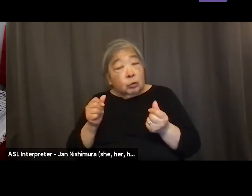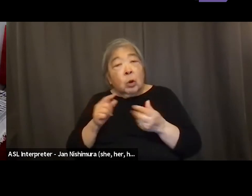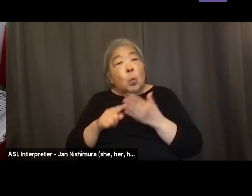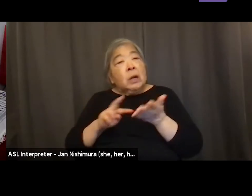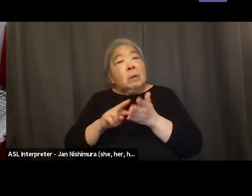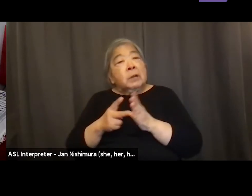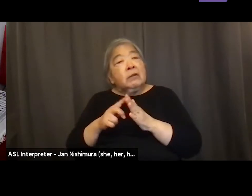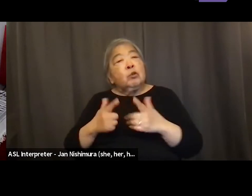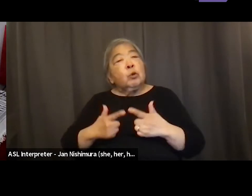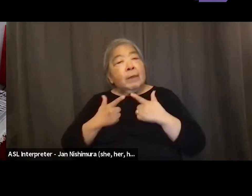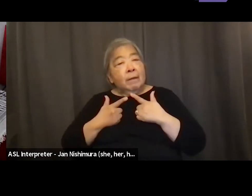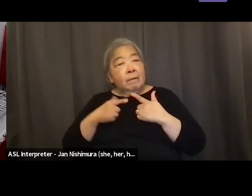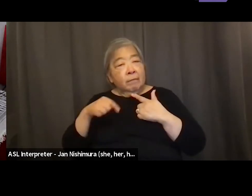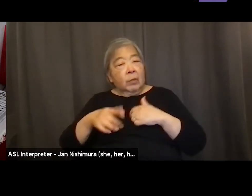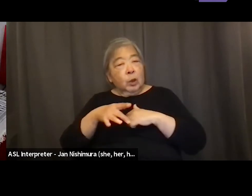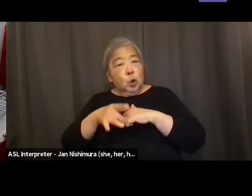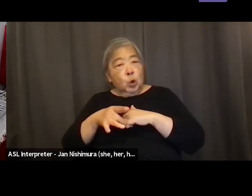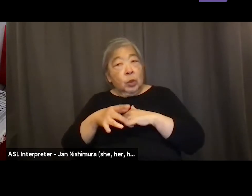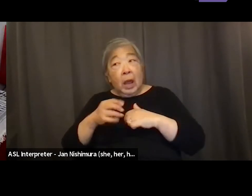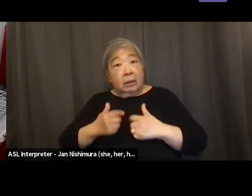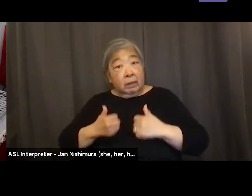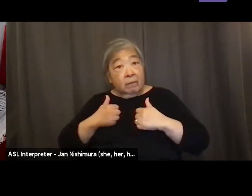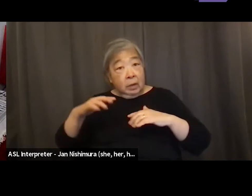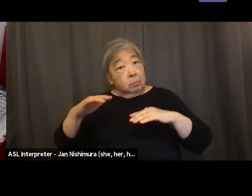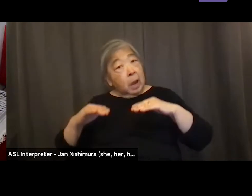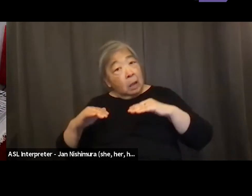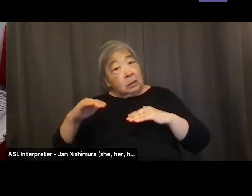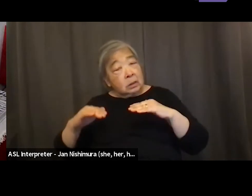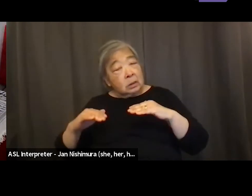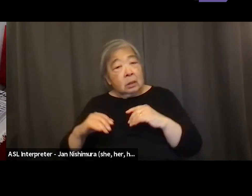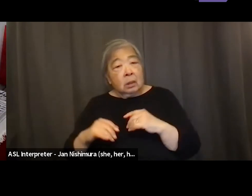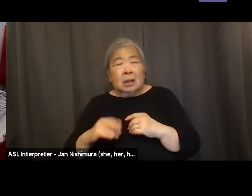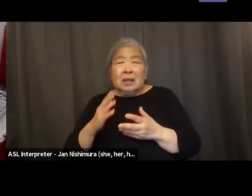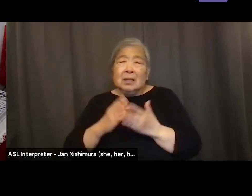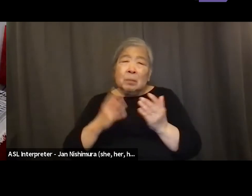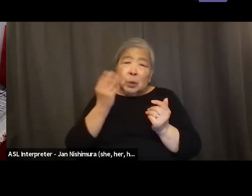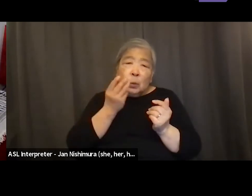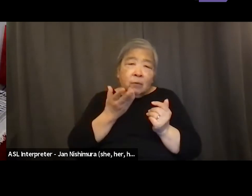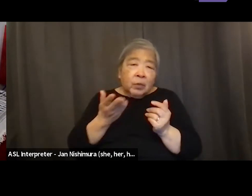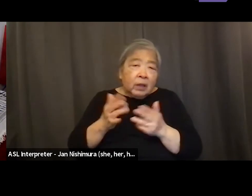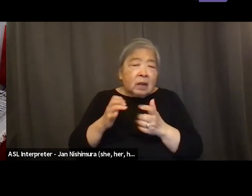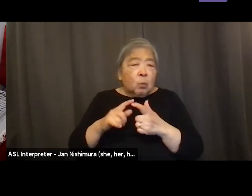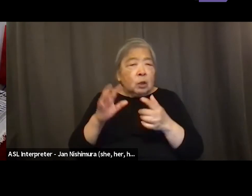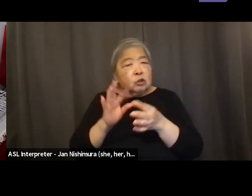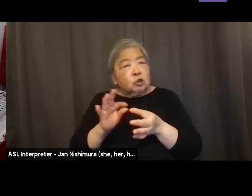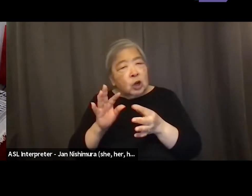to live on this earth in balance. And some beautiful things that I wanted to share a little bit